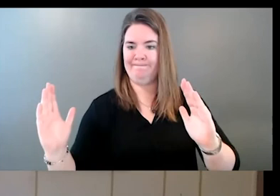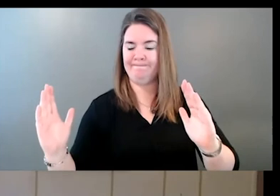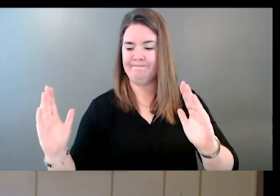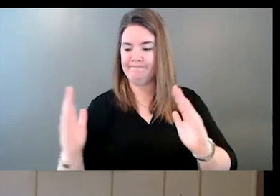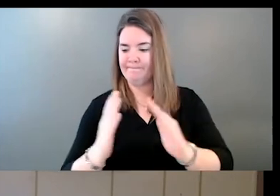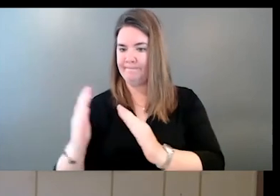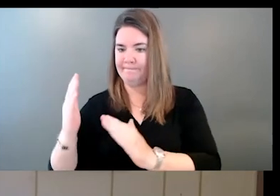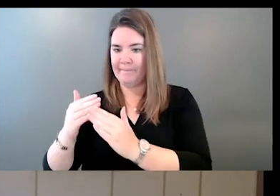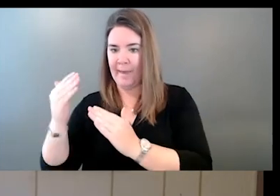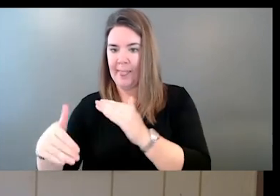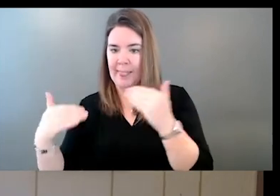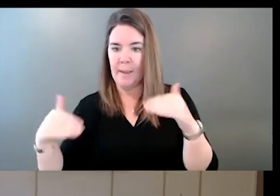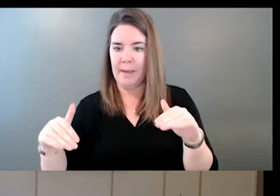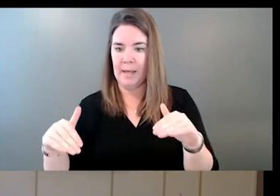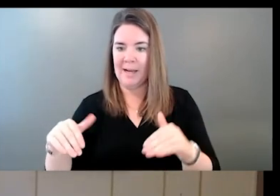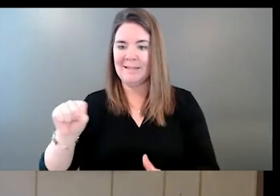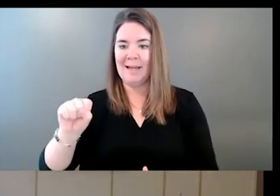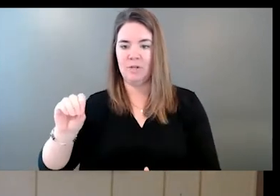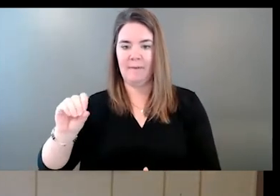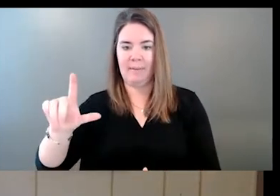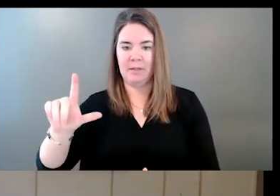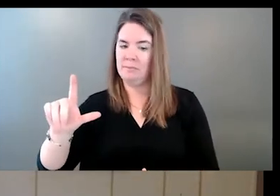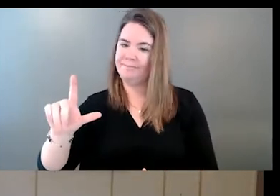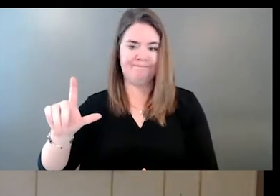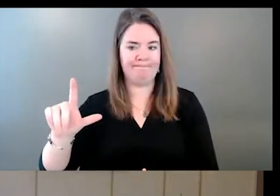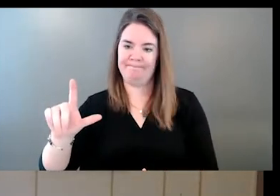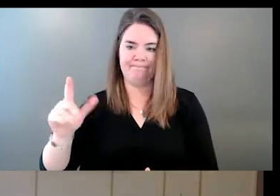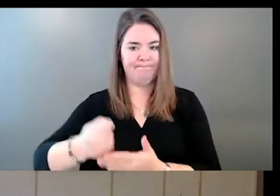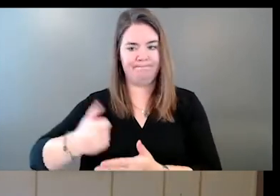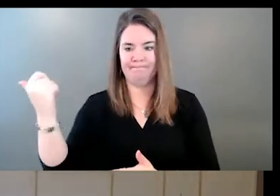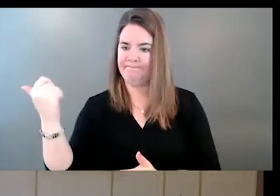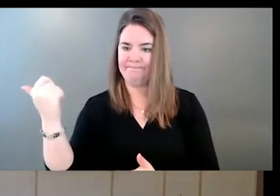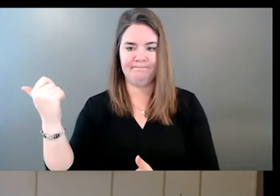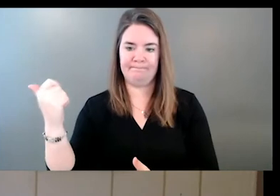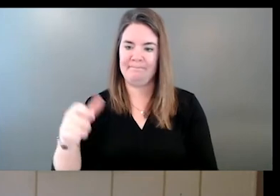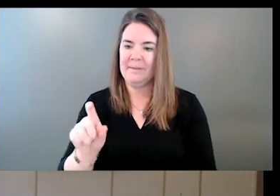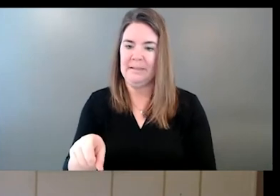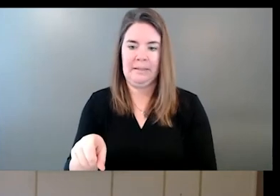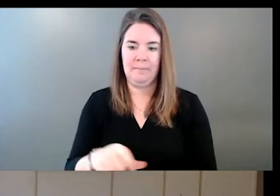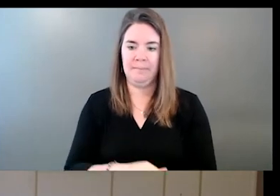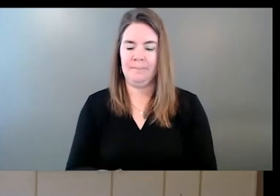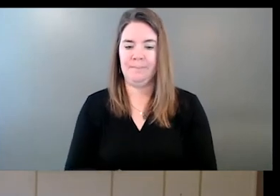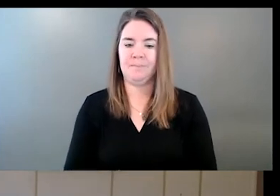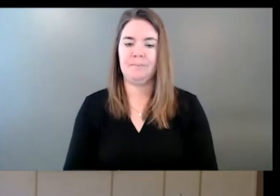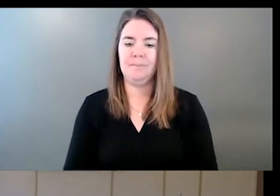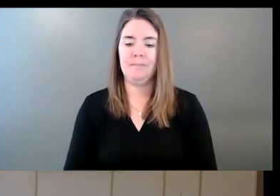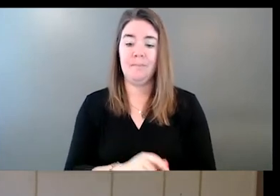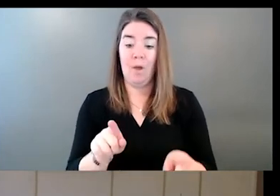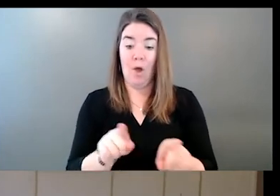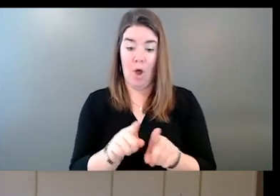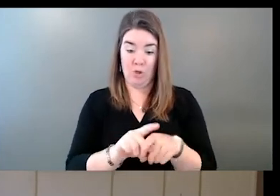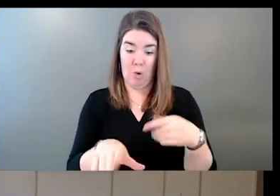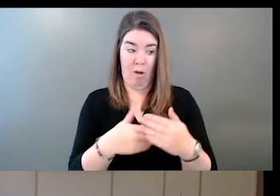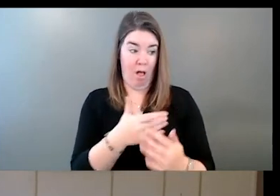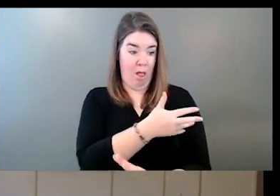of the statute of limitations. We need to see that removed entirely. In addition to these bills, it's